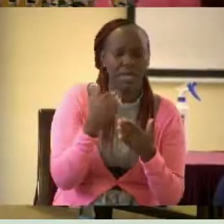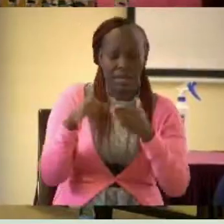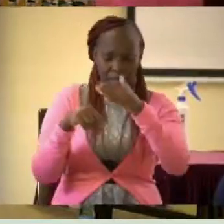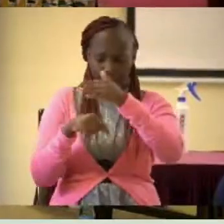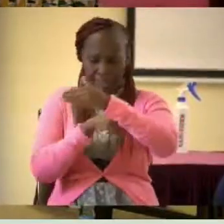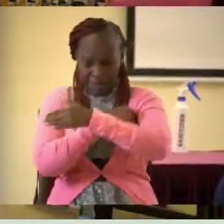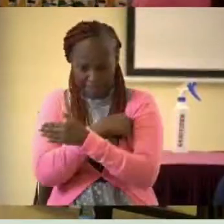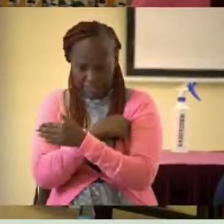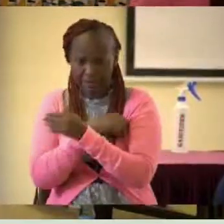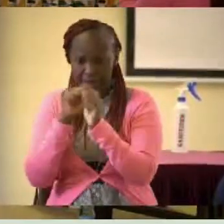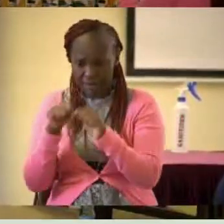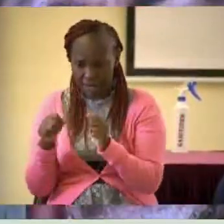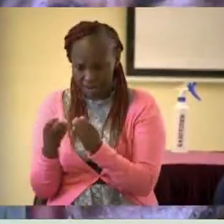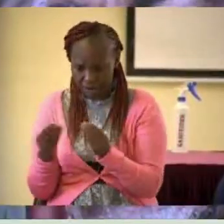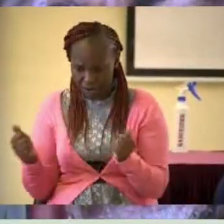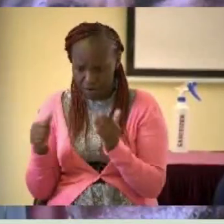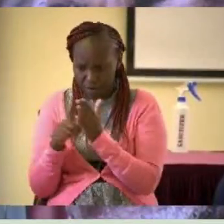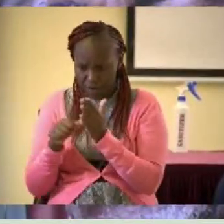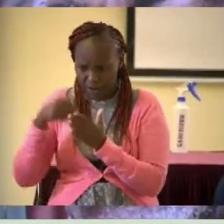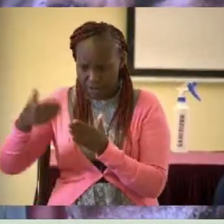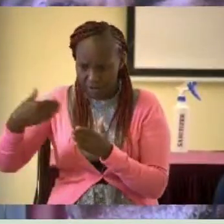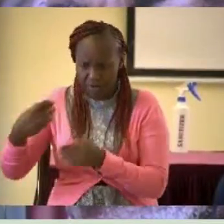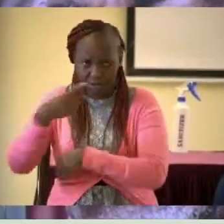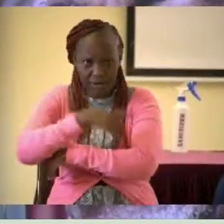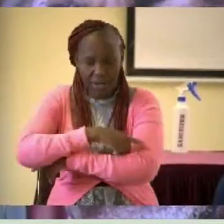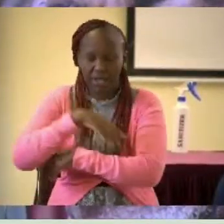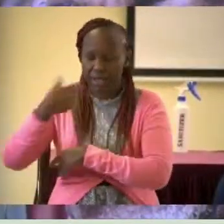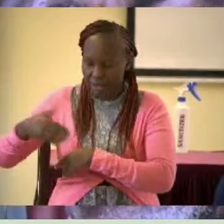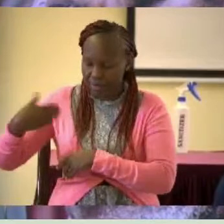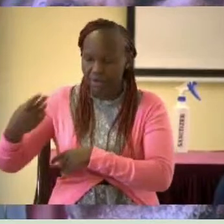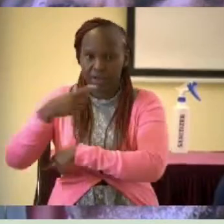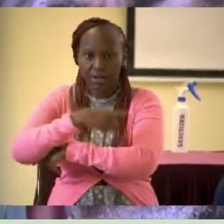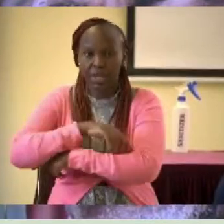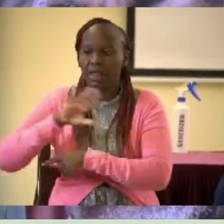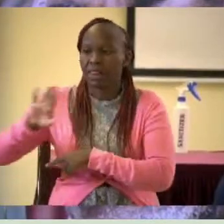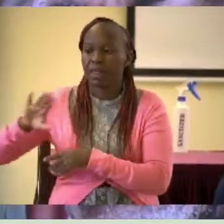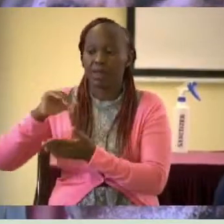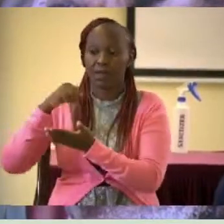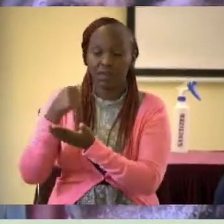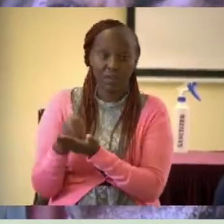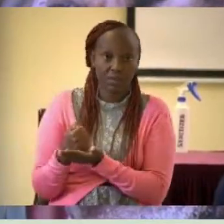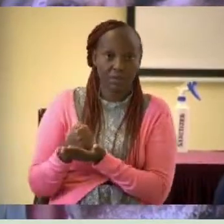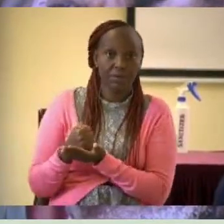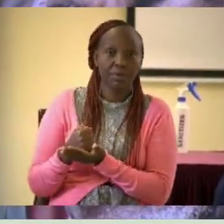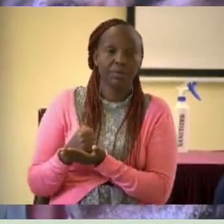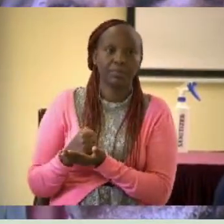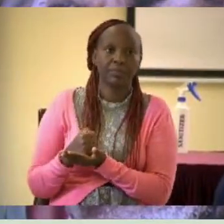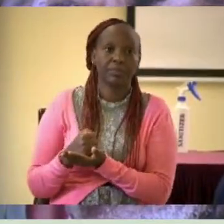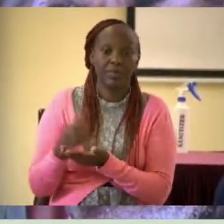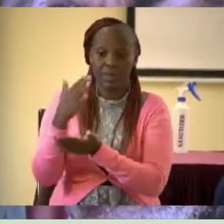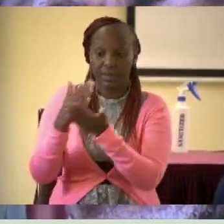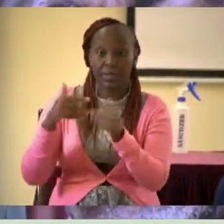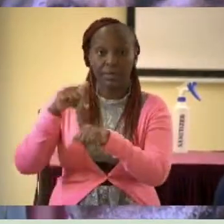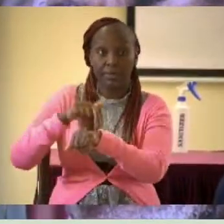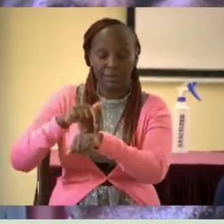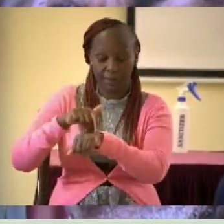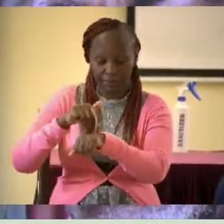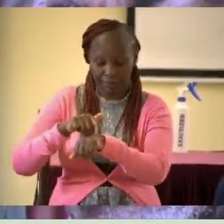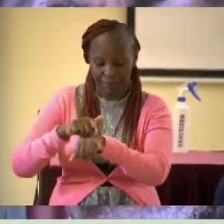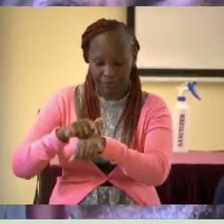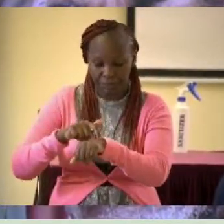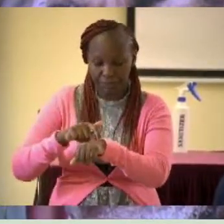chiefs solve problems every day on a daily basis in their offices. And sometimes